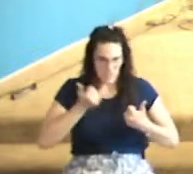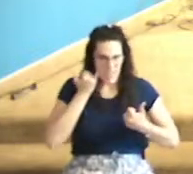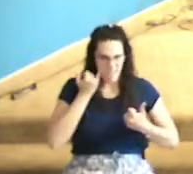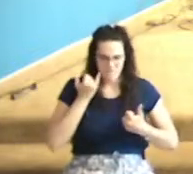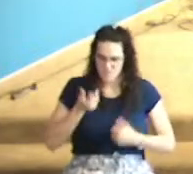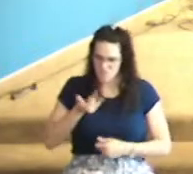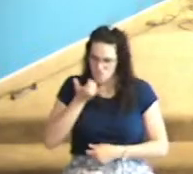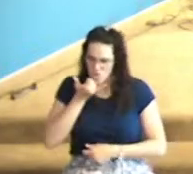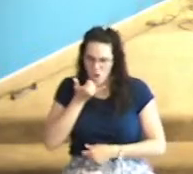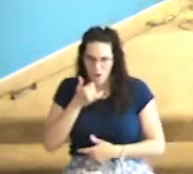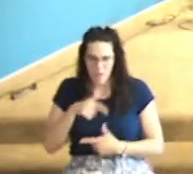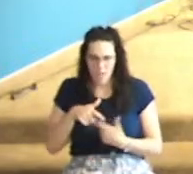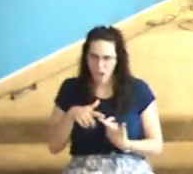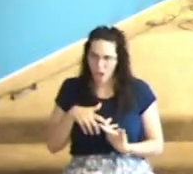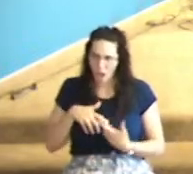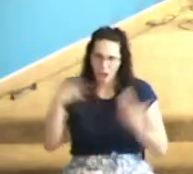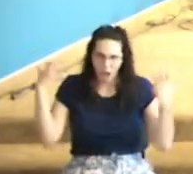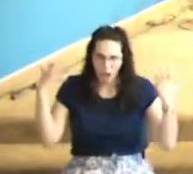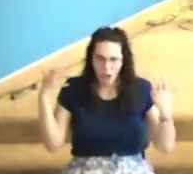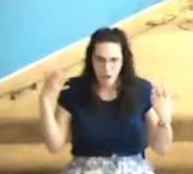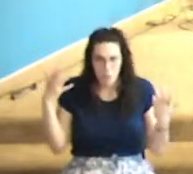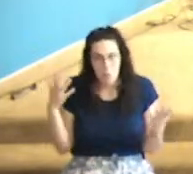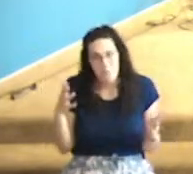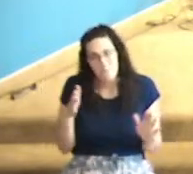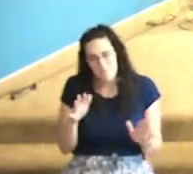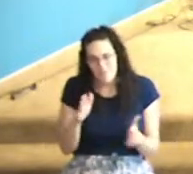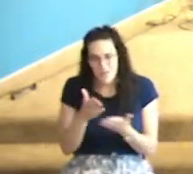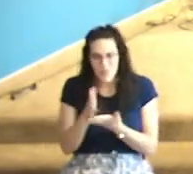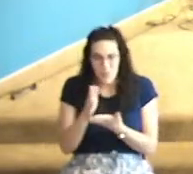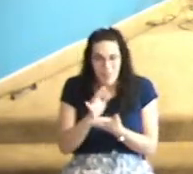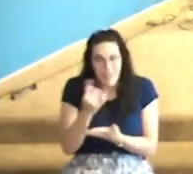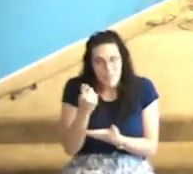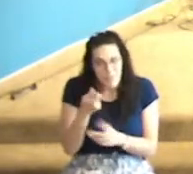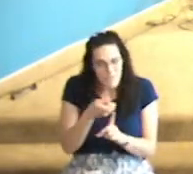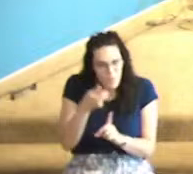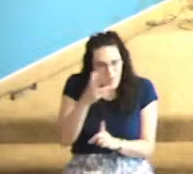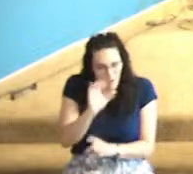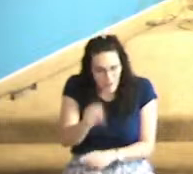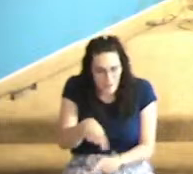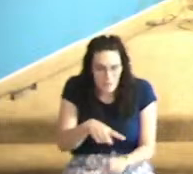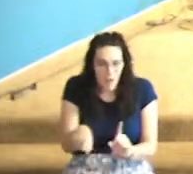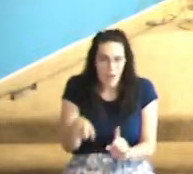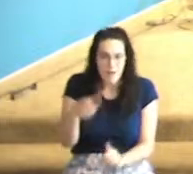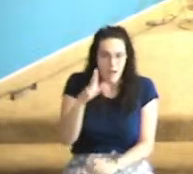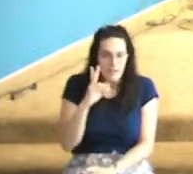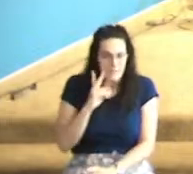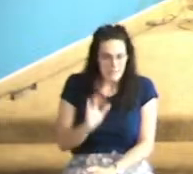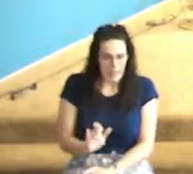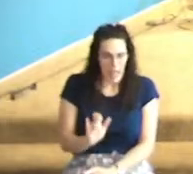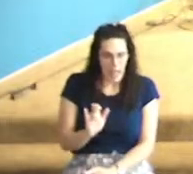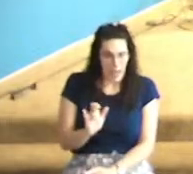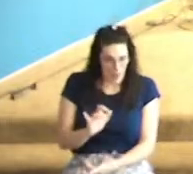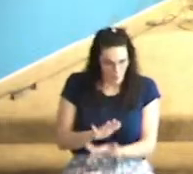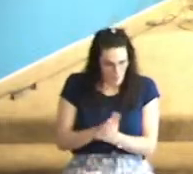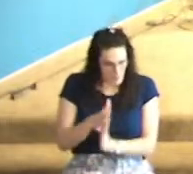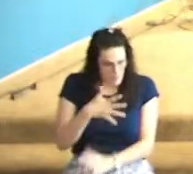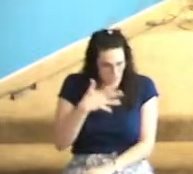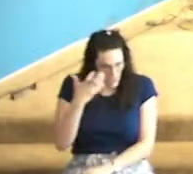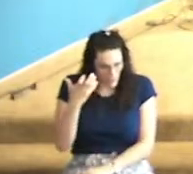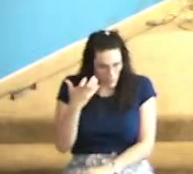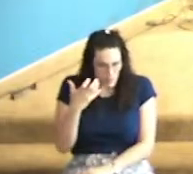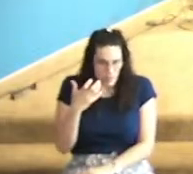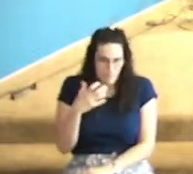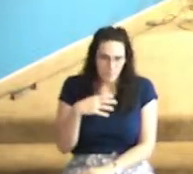not right, you're angry. And that's okay, that's something from God. But he sees this, and he becomes angry, and